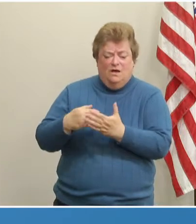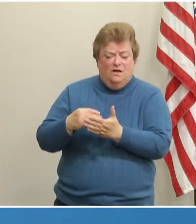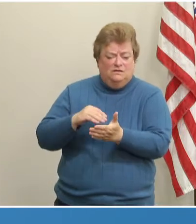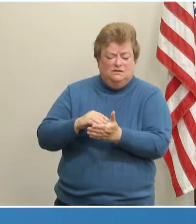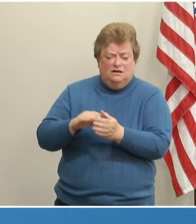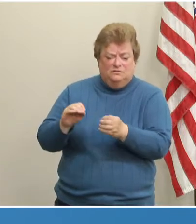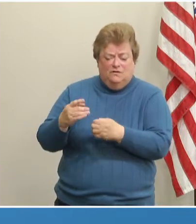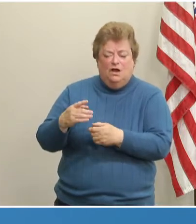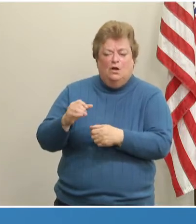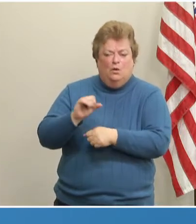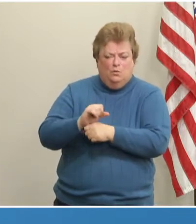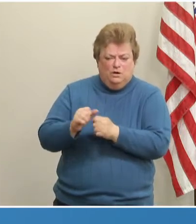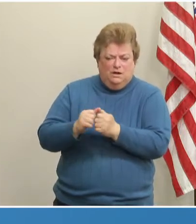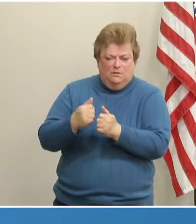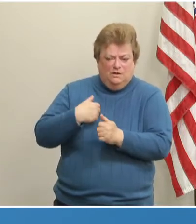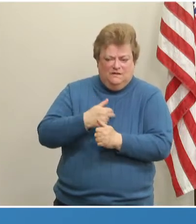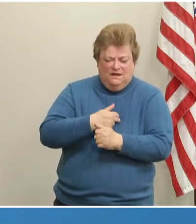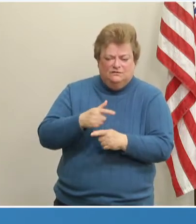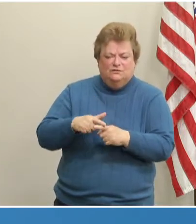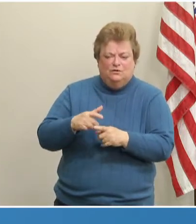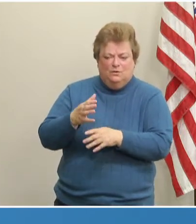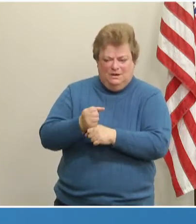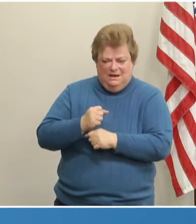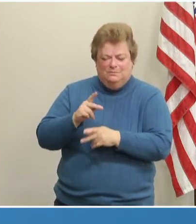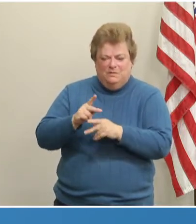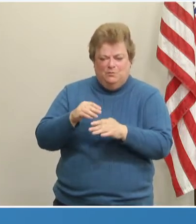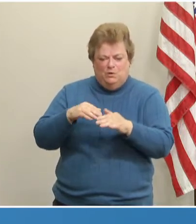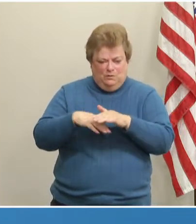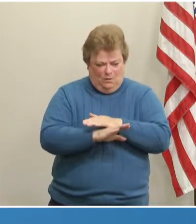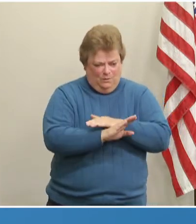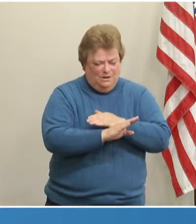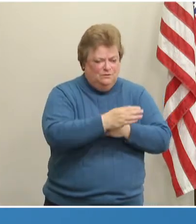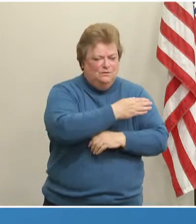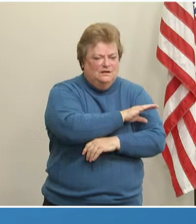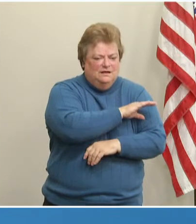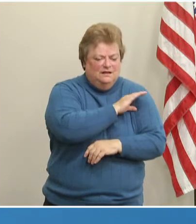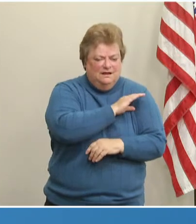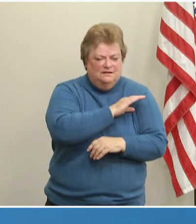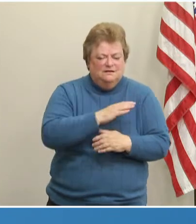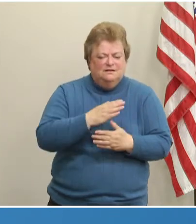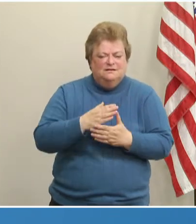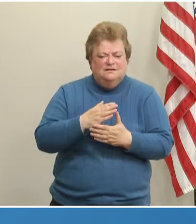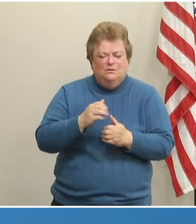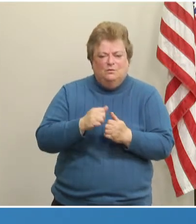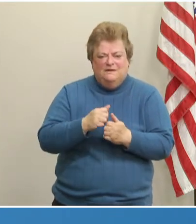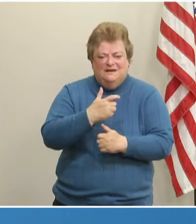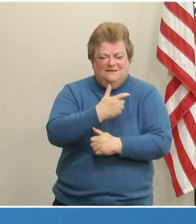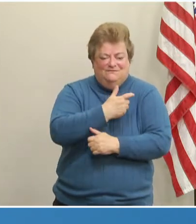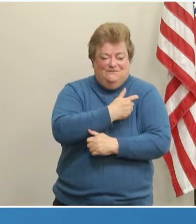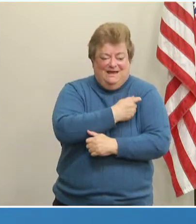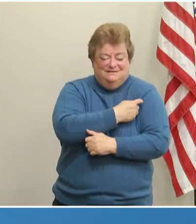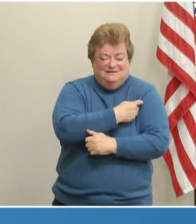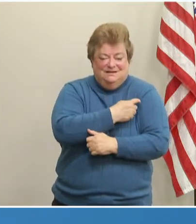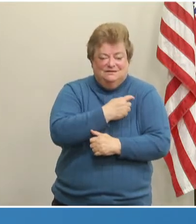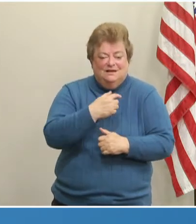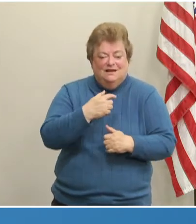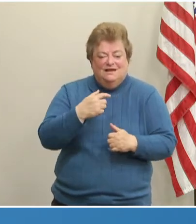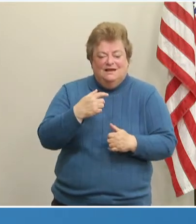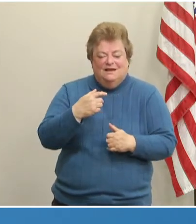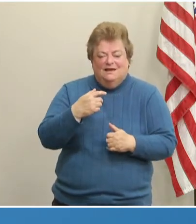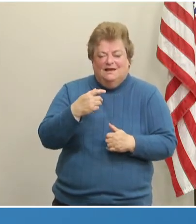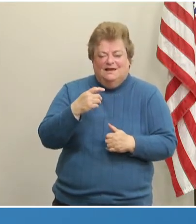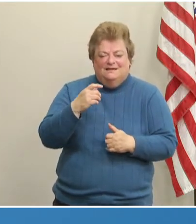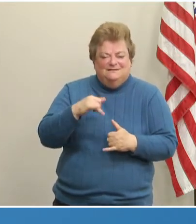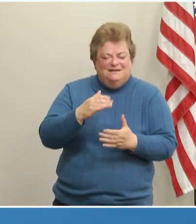are involved with us in getting people in. And some of the vaccine, there's still requirements, even if you don't have the ultra cold for